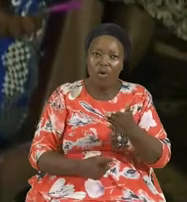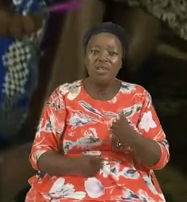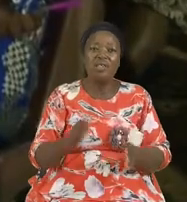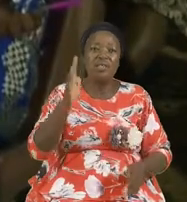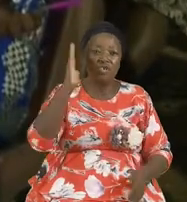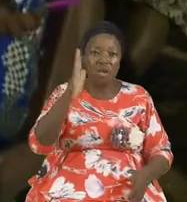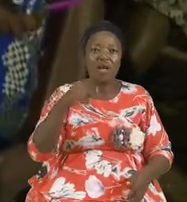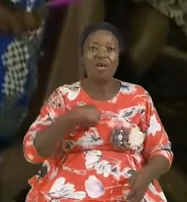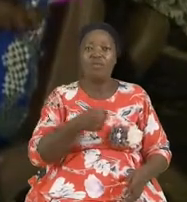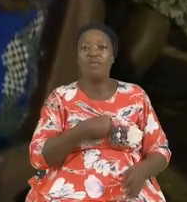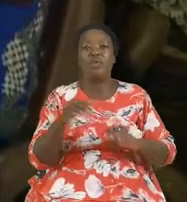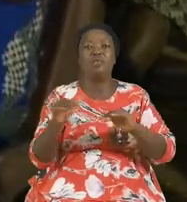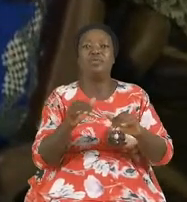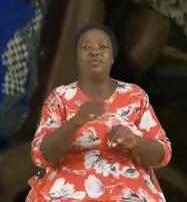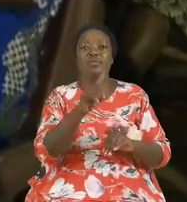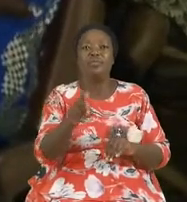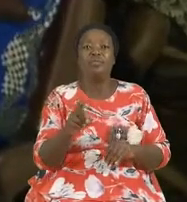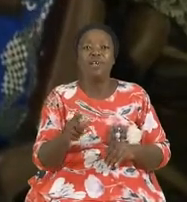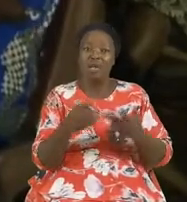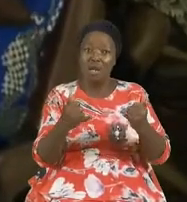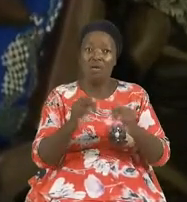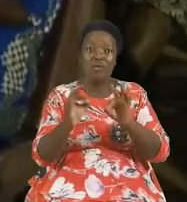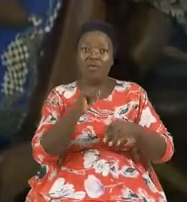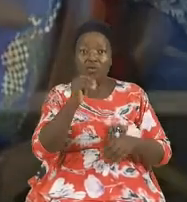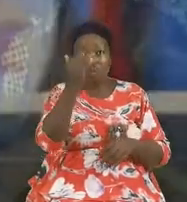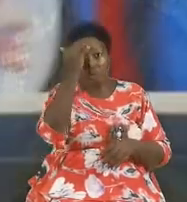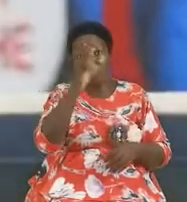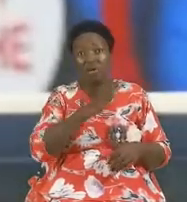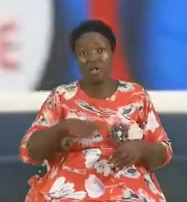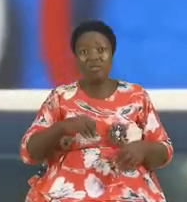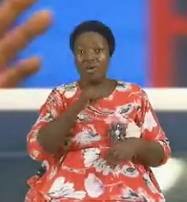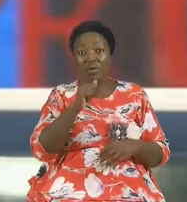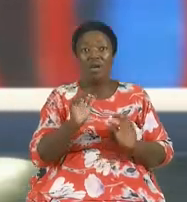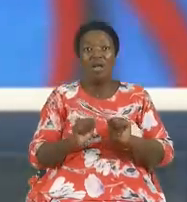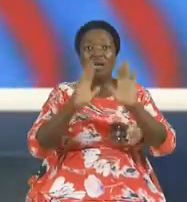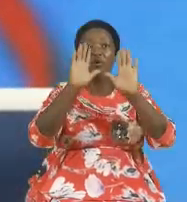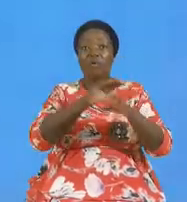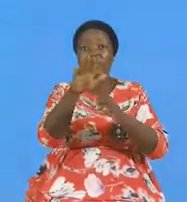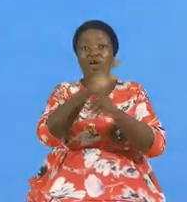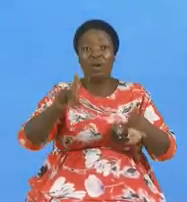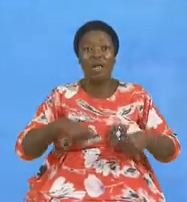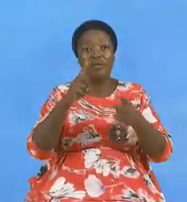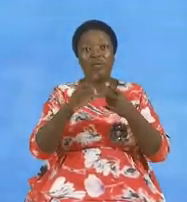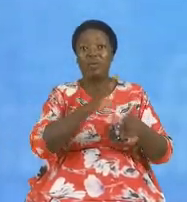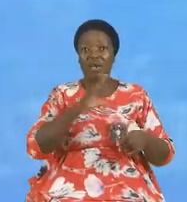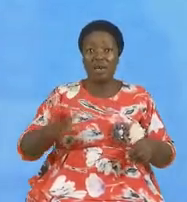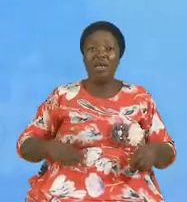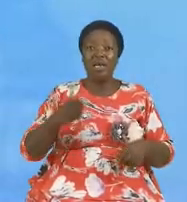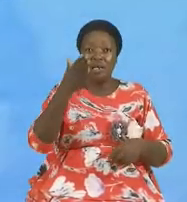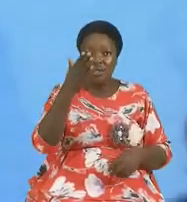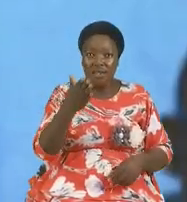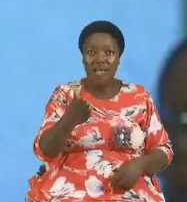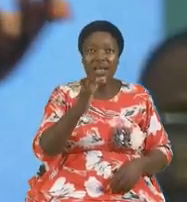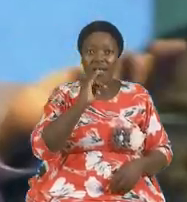Jesus' name. What shall we do? Now, if you have not known Christ and you have